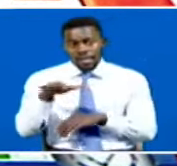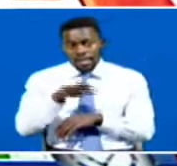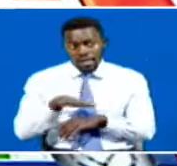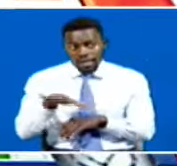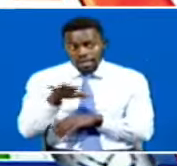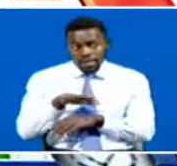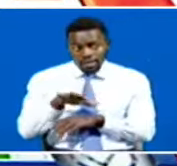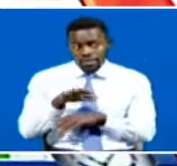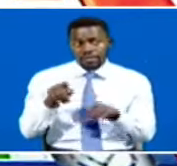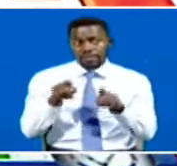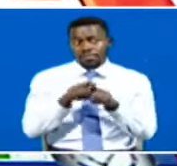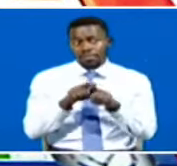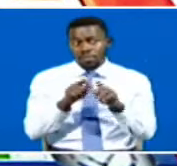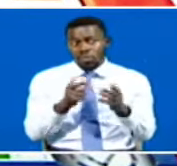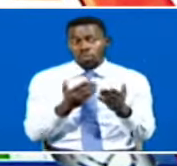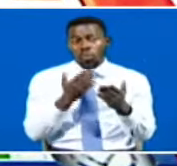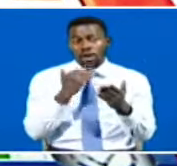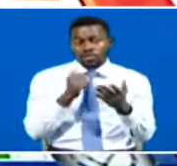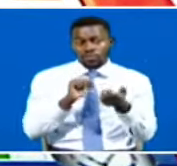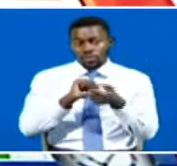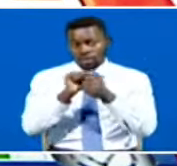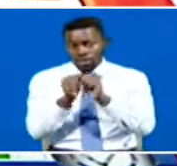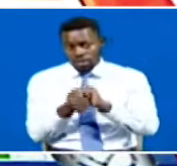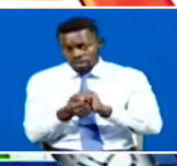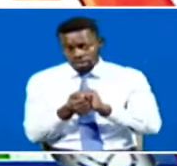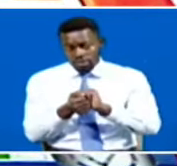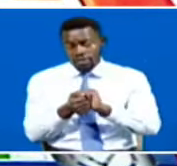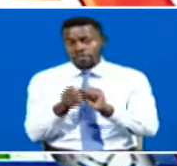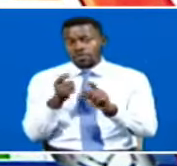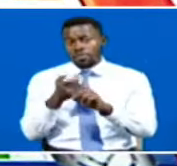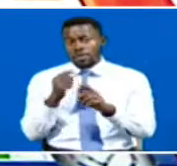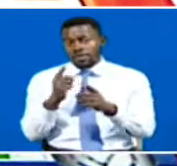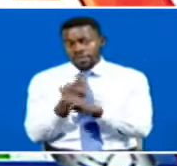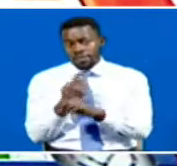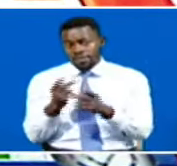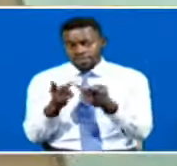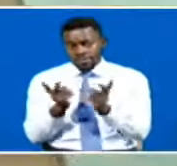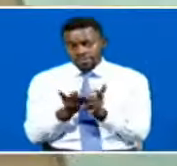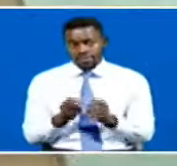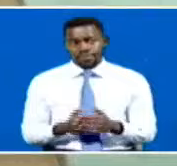learners' content from one level to the other. Shandrak Miti with that report.